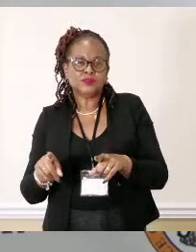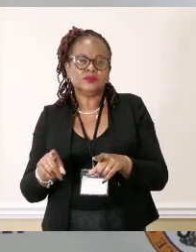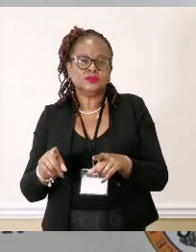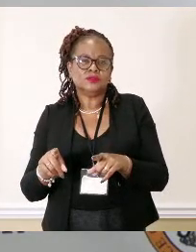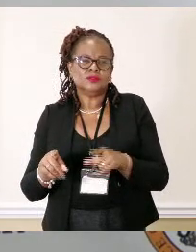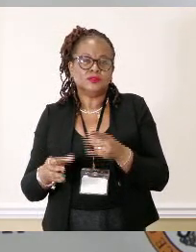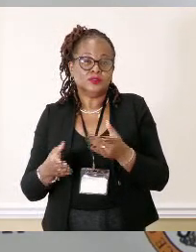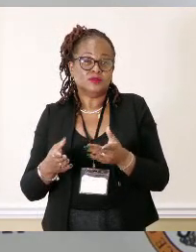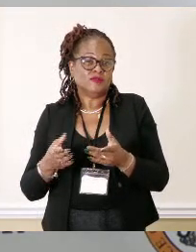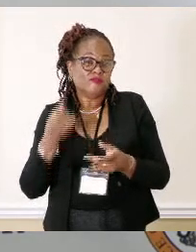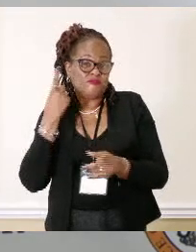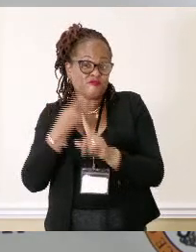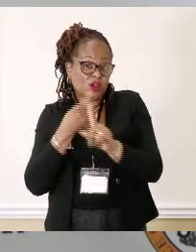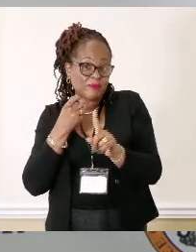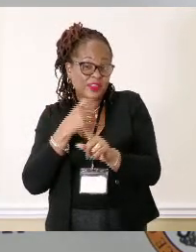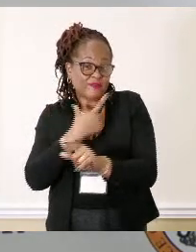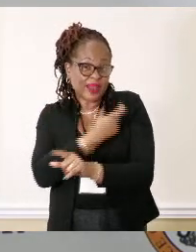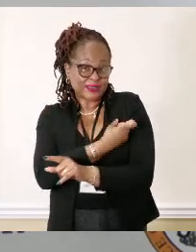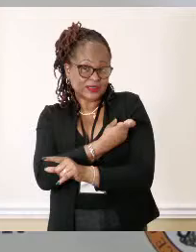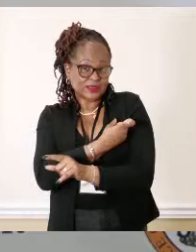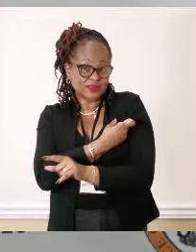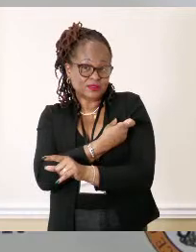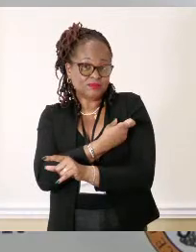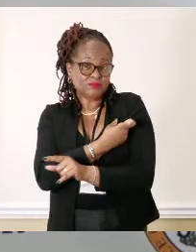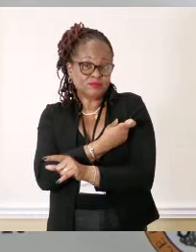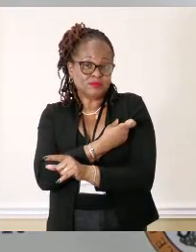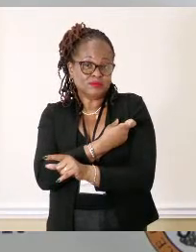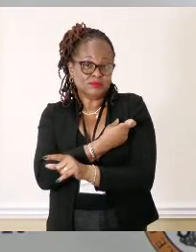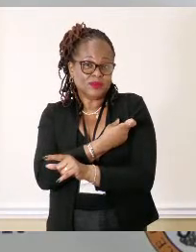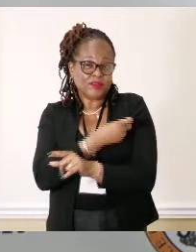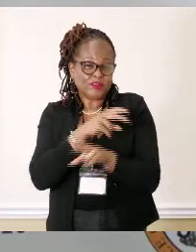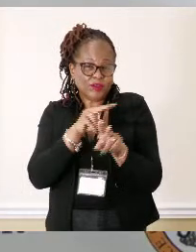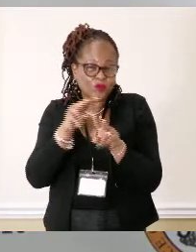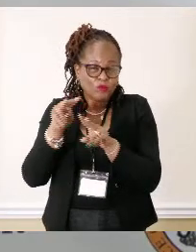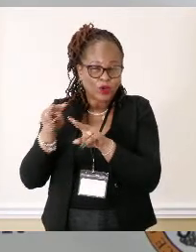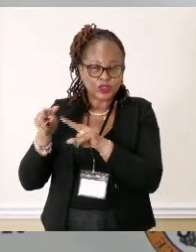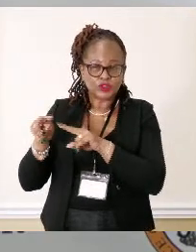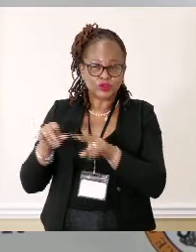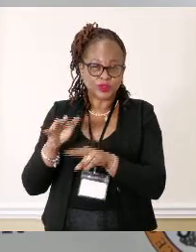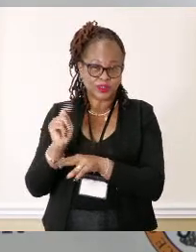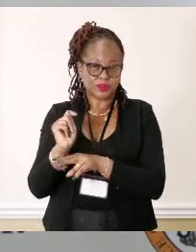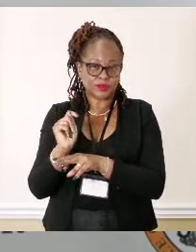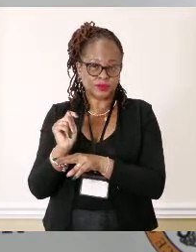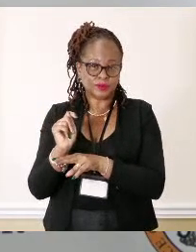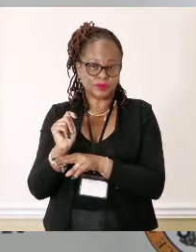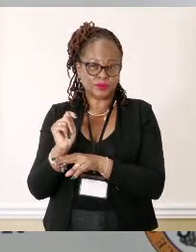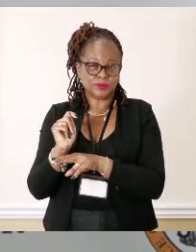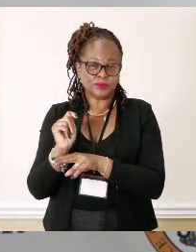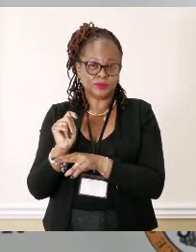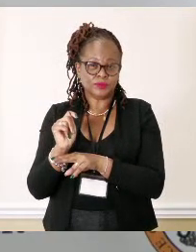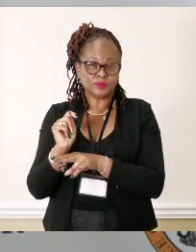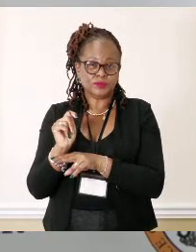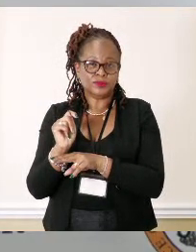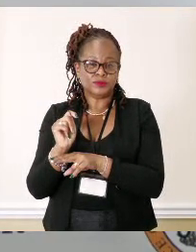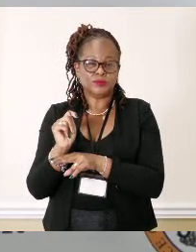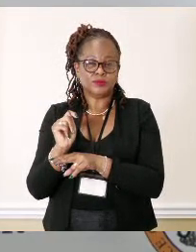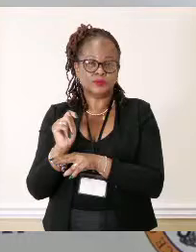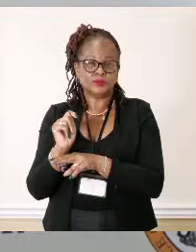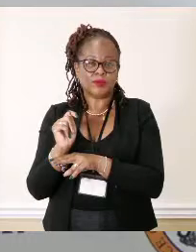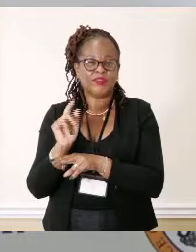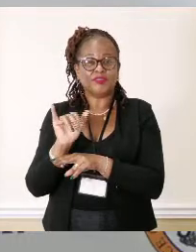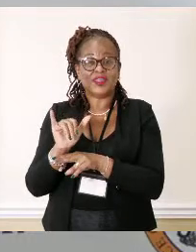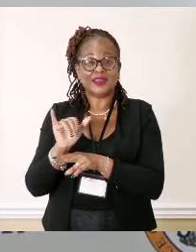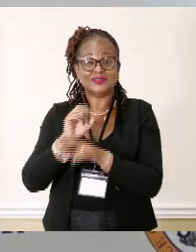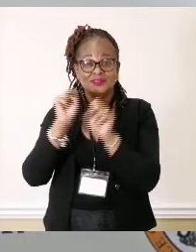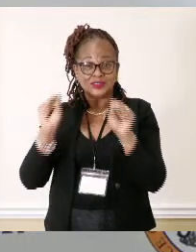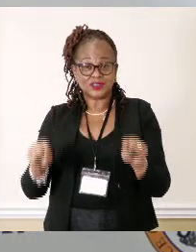supposedly attributable to vaccination or immunization, the ISAVI model, we call ISAVI, that